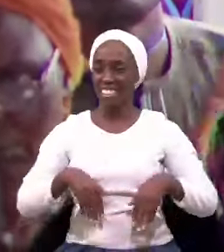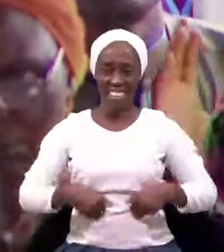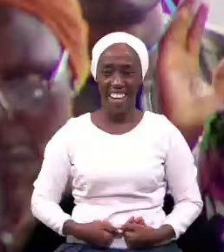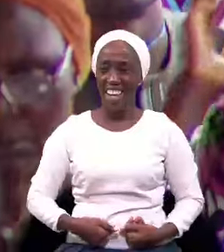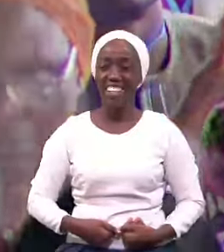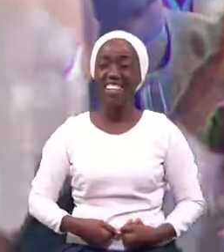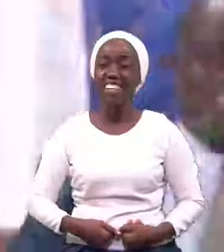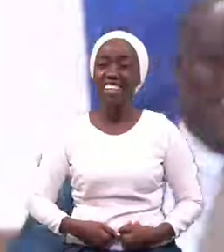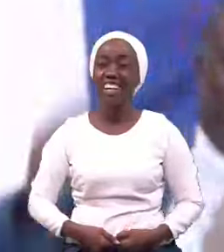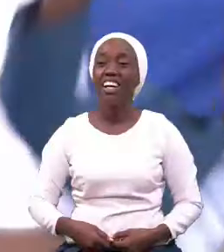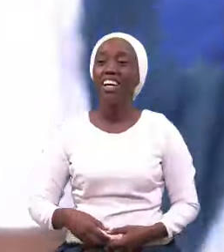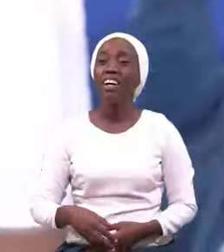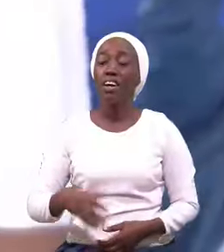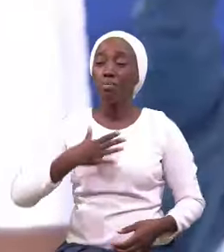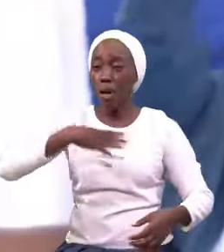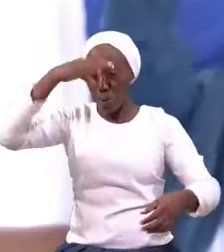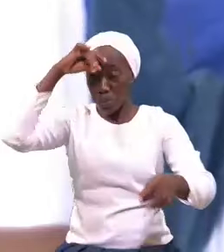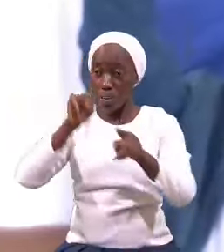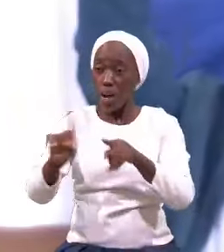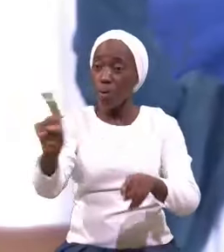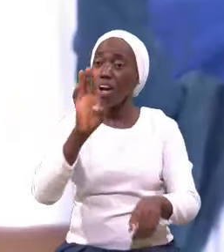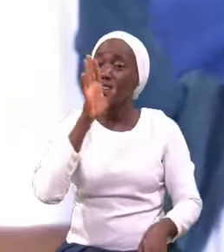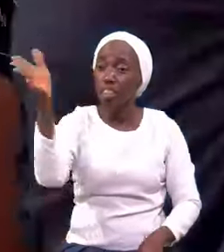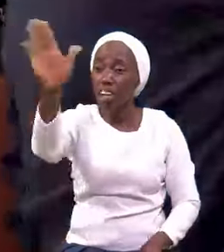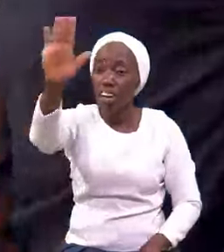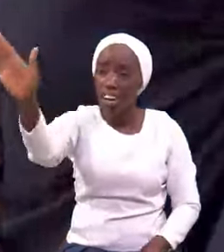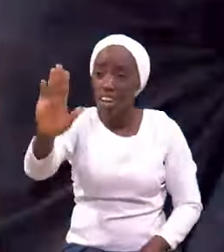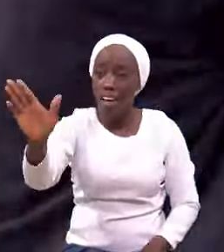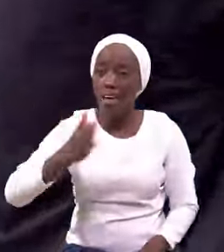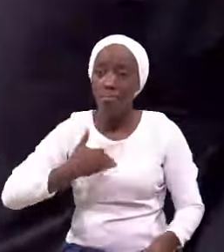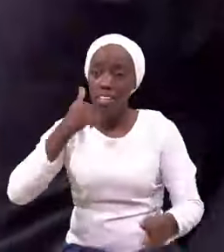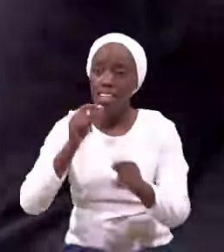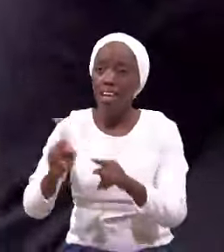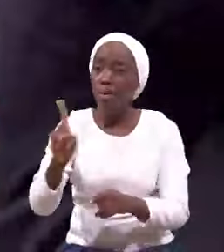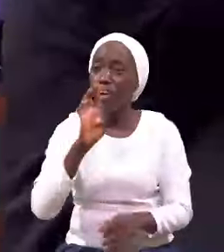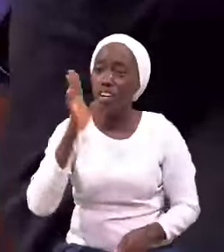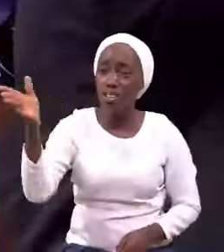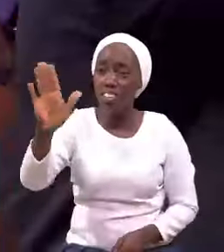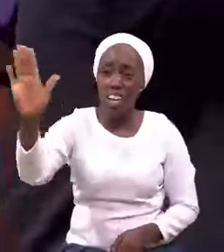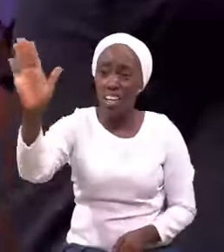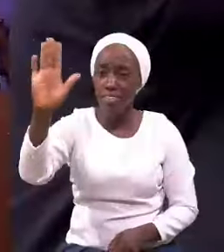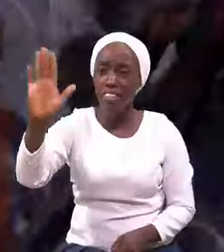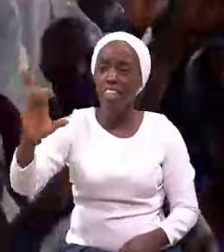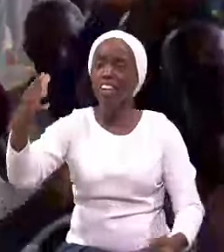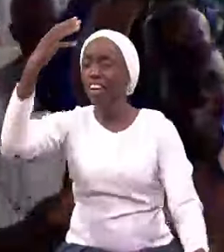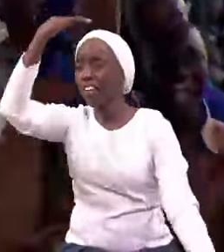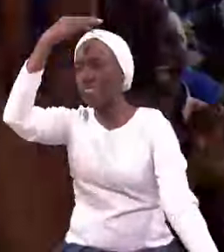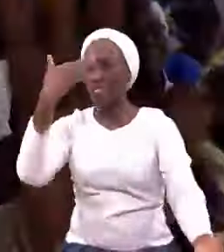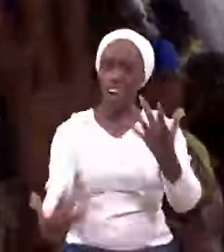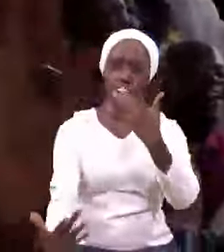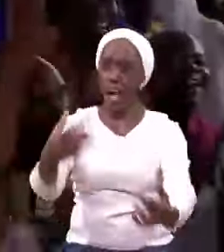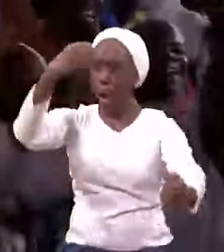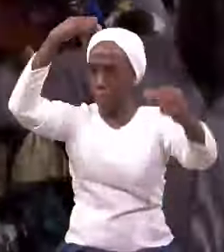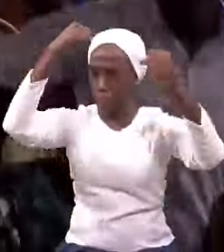My brother, where are you there? My sister, where are you there? Fire power